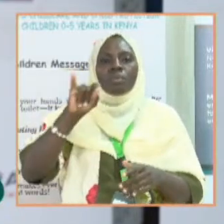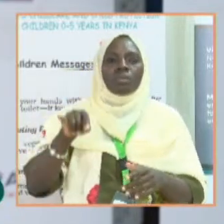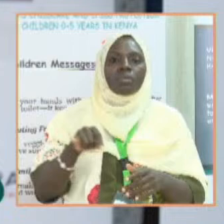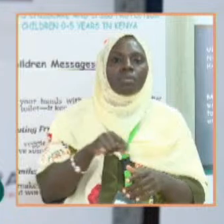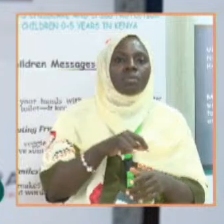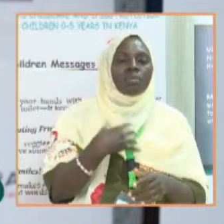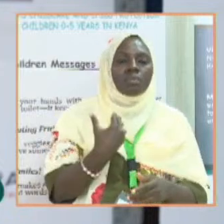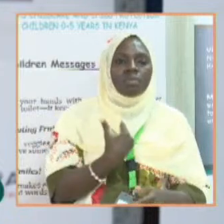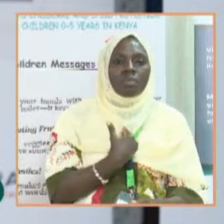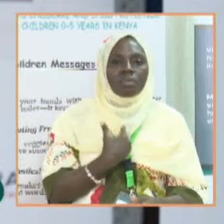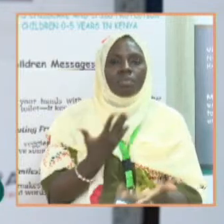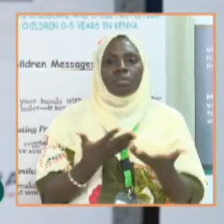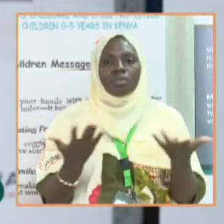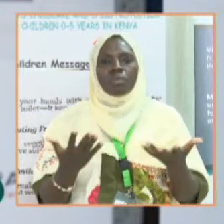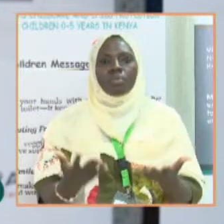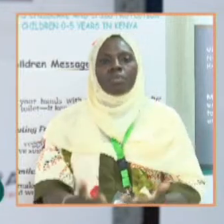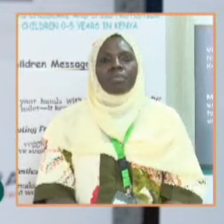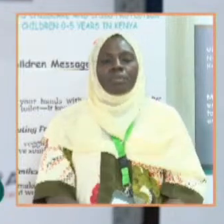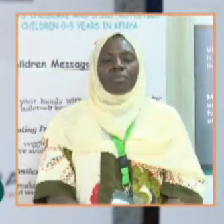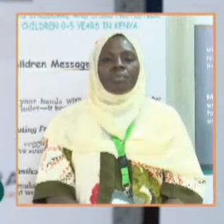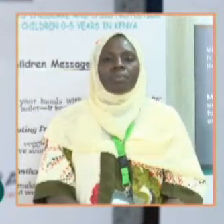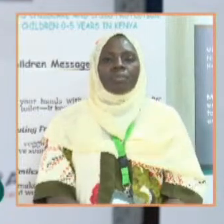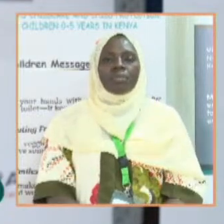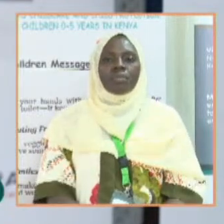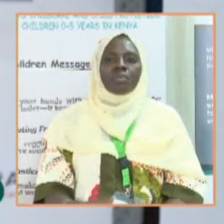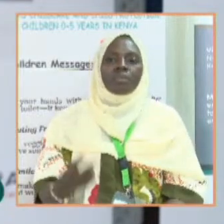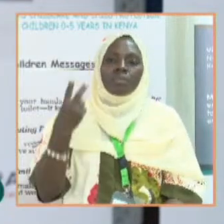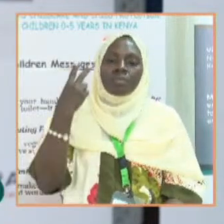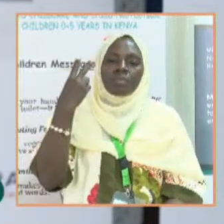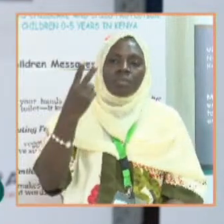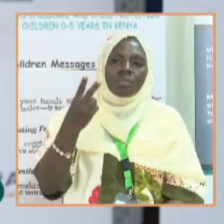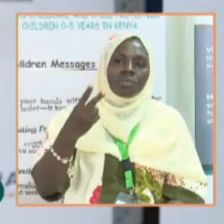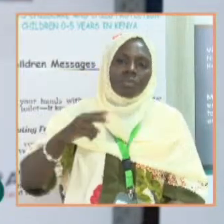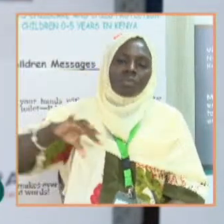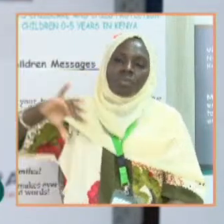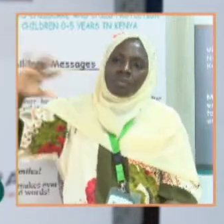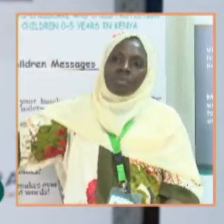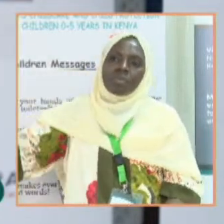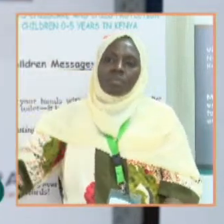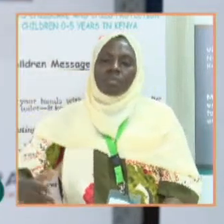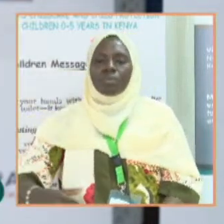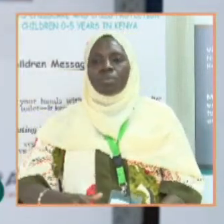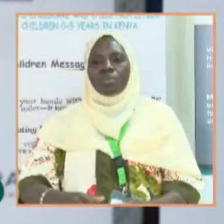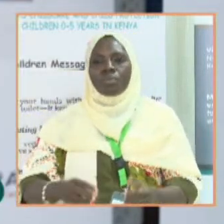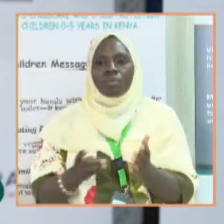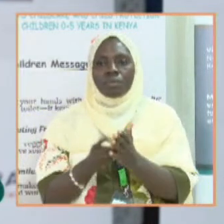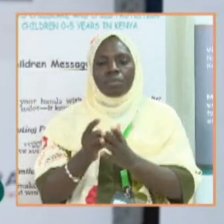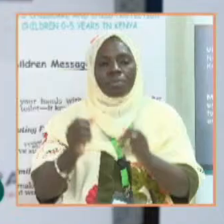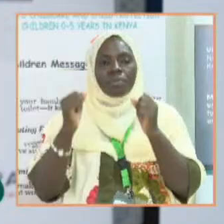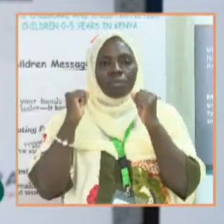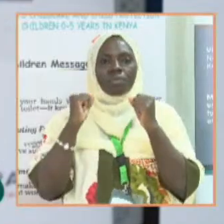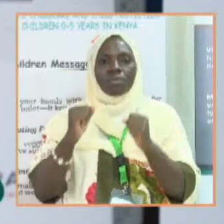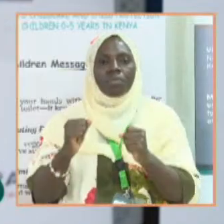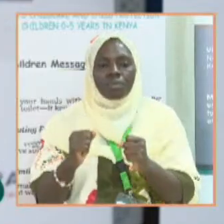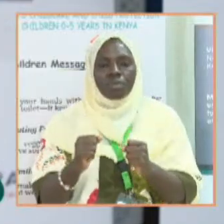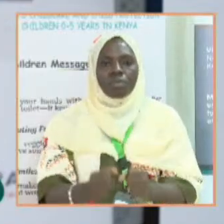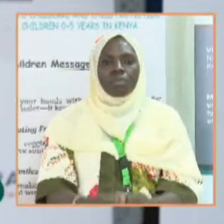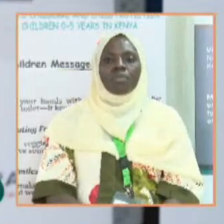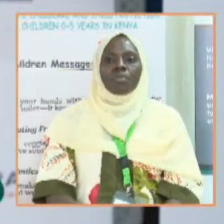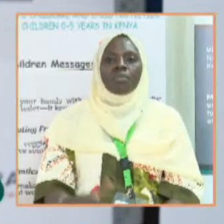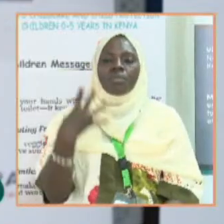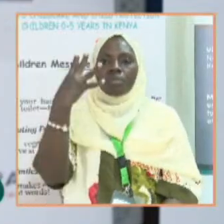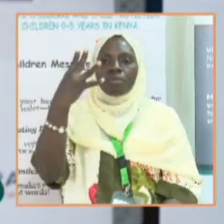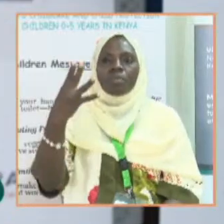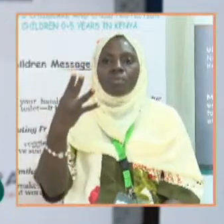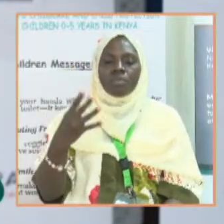of the counties, 2 of the counties established, and then we have 4 of the counties established,